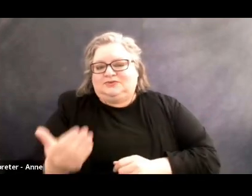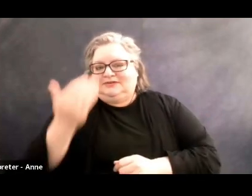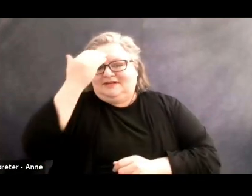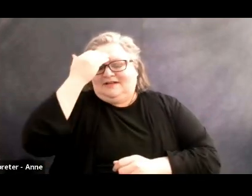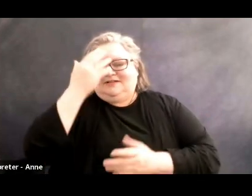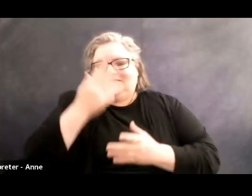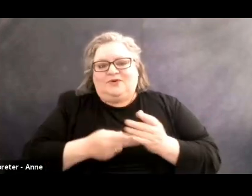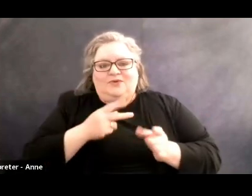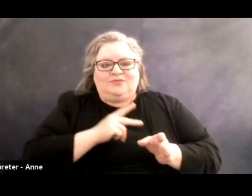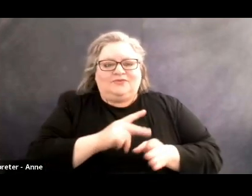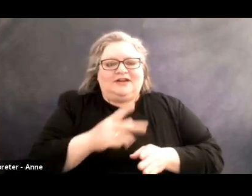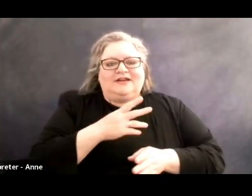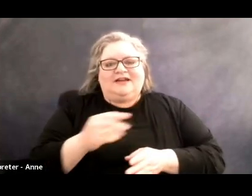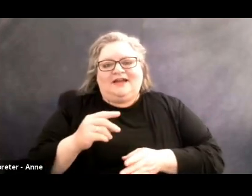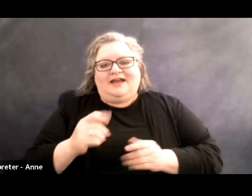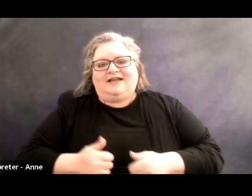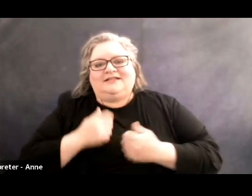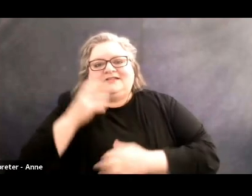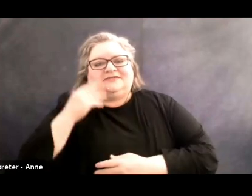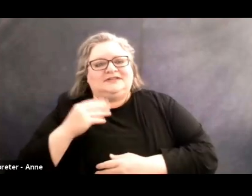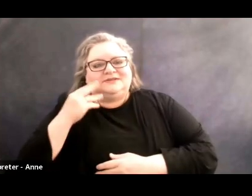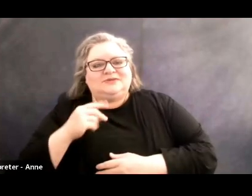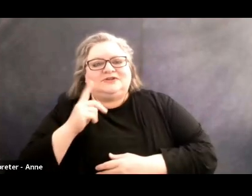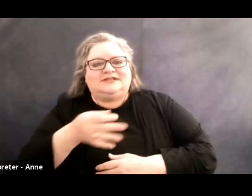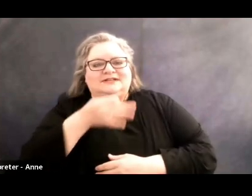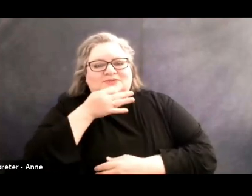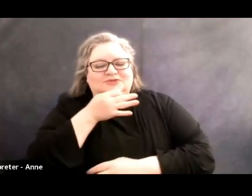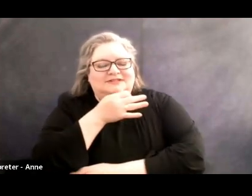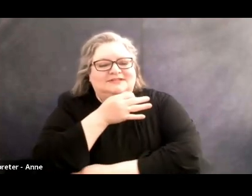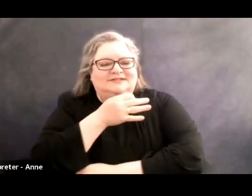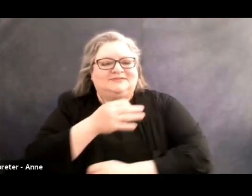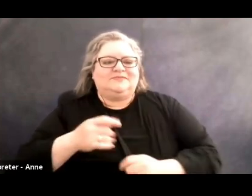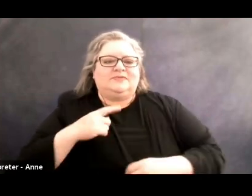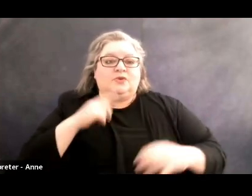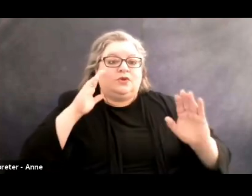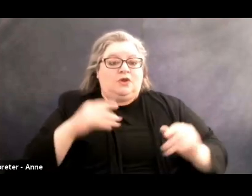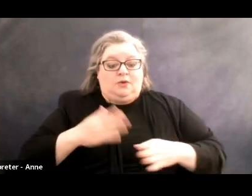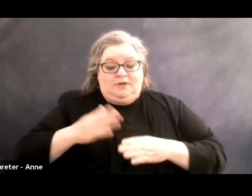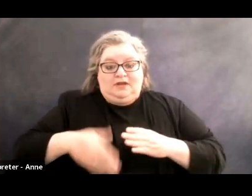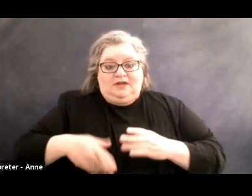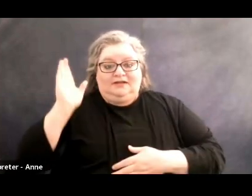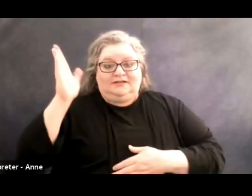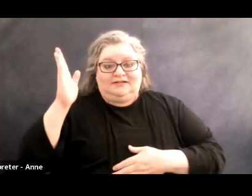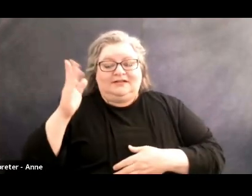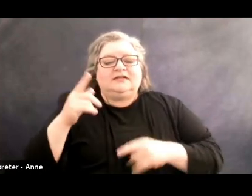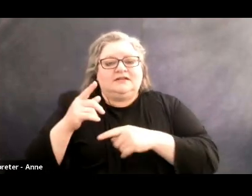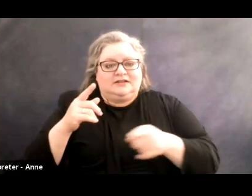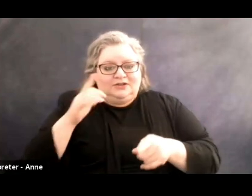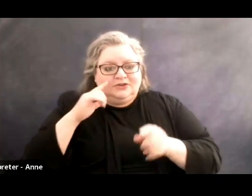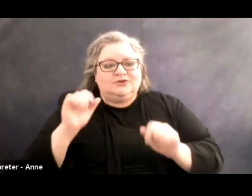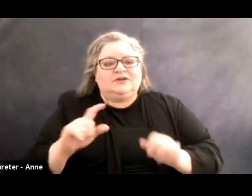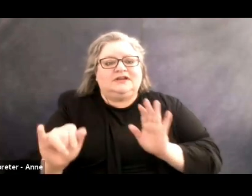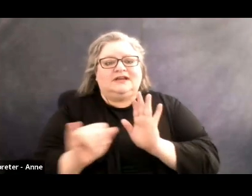knowledge, both professionally and their lived experience and expertise. We hope by the end of today's webinar that you will be able